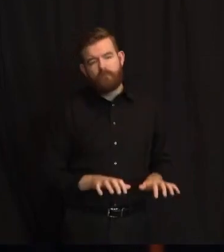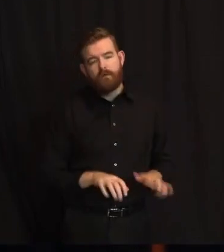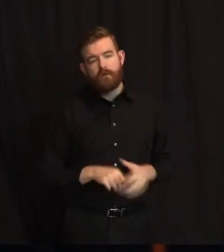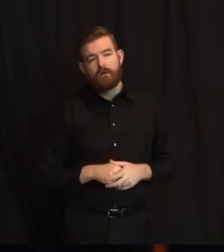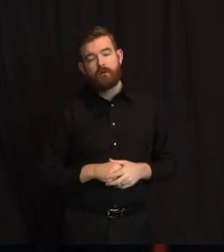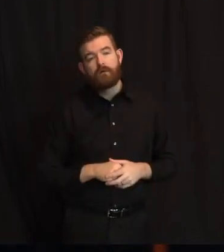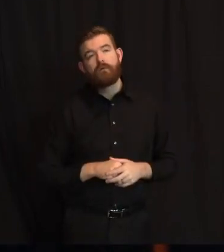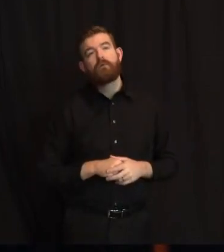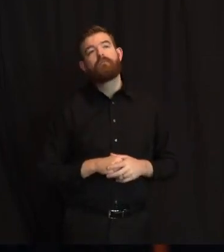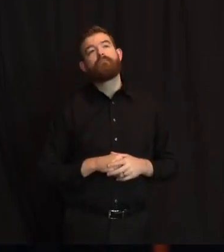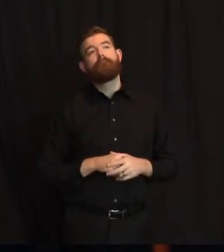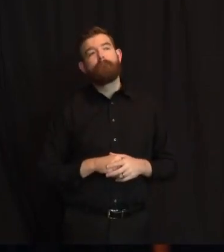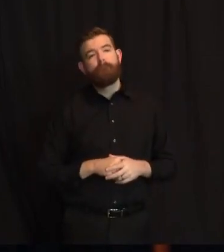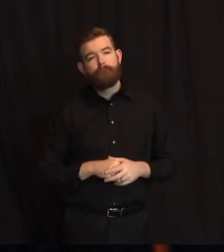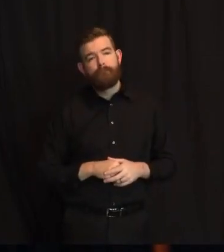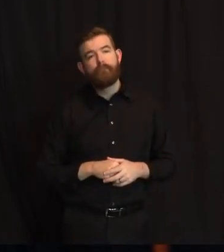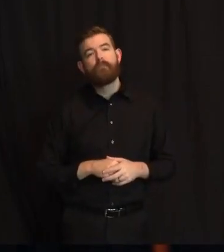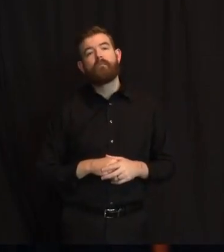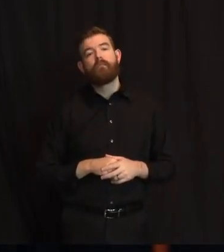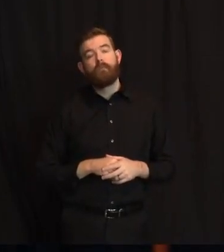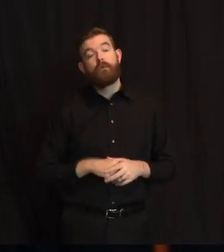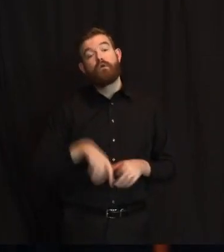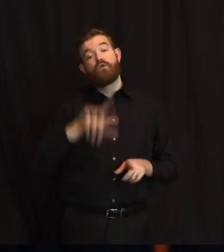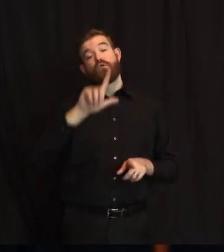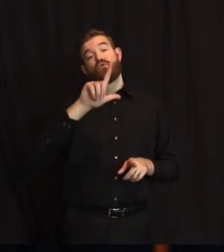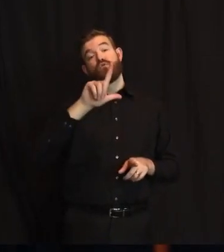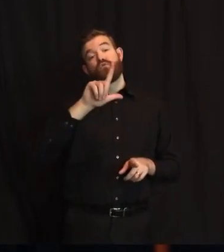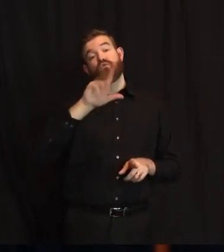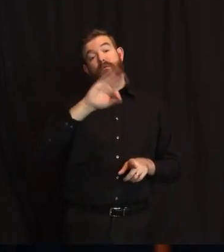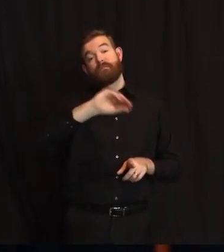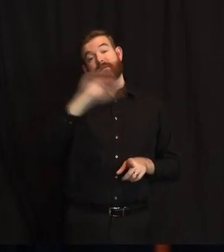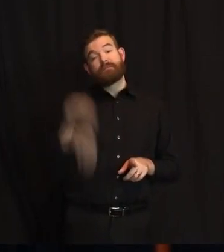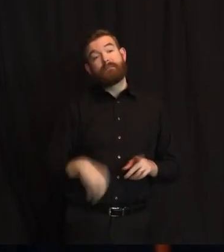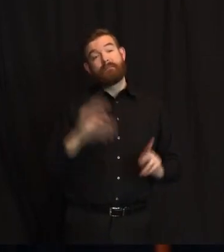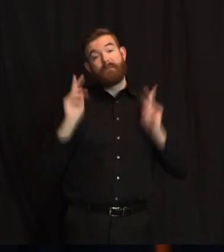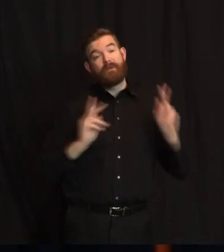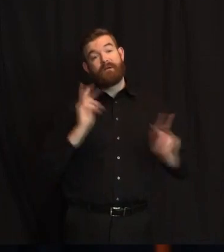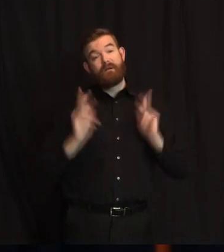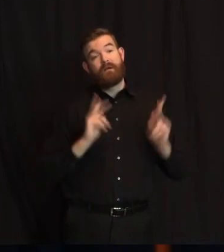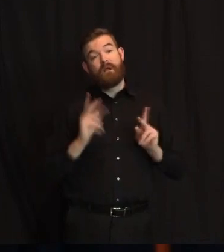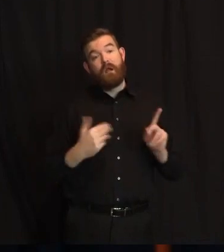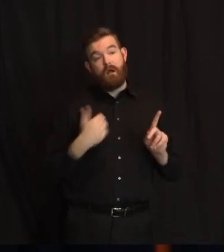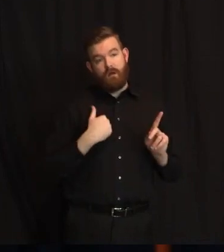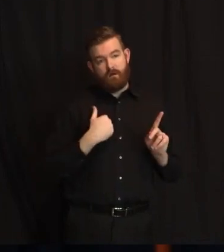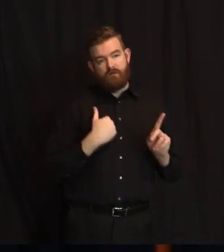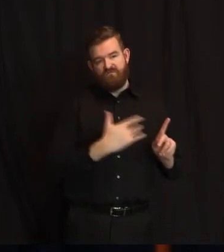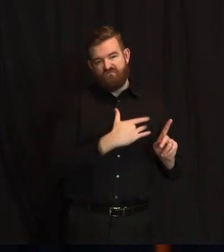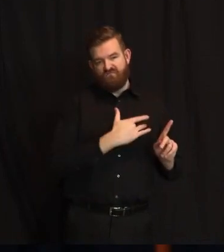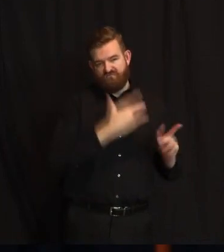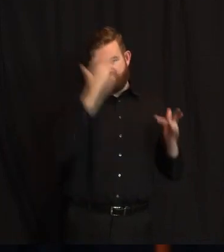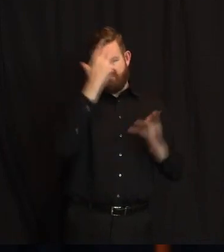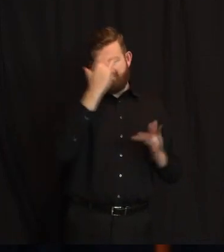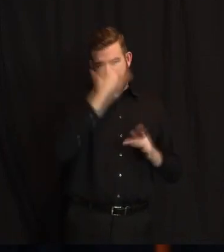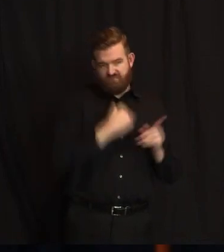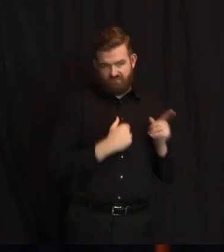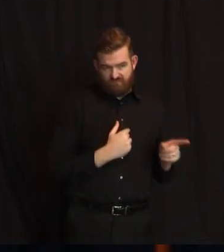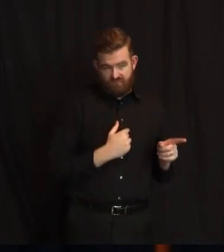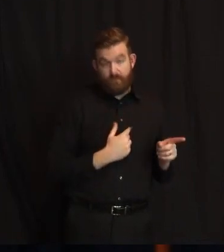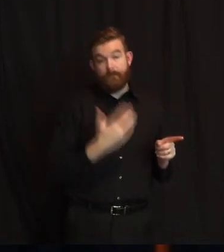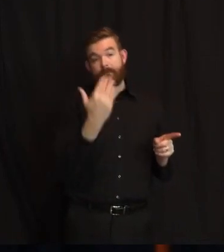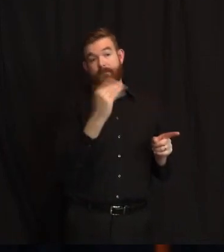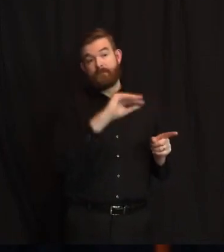it's 29% cardiovascular disease, 15% other chronic diseases, 17%